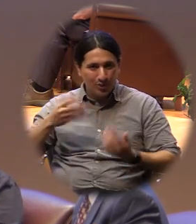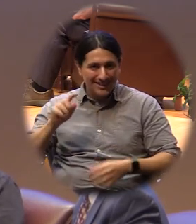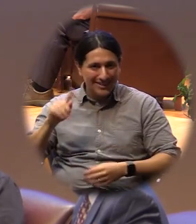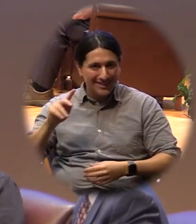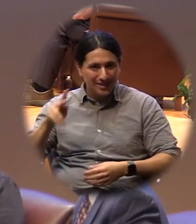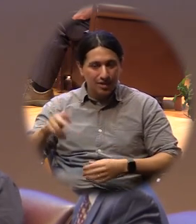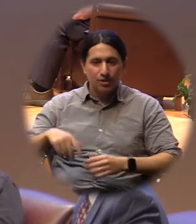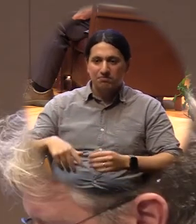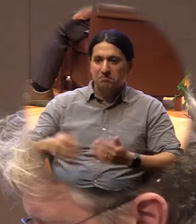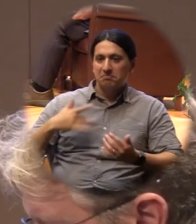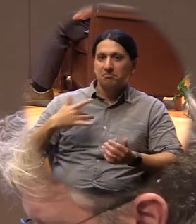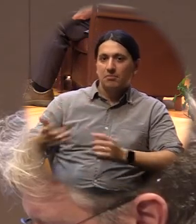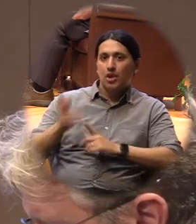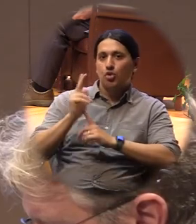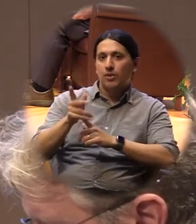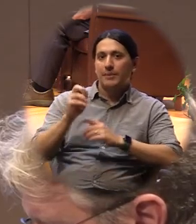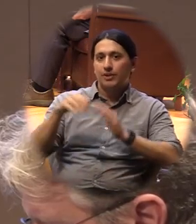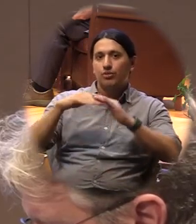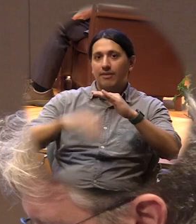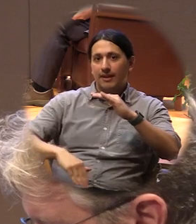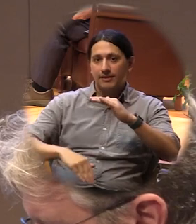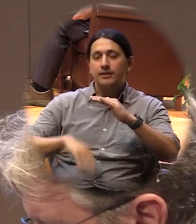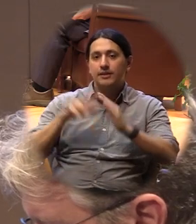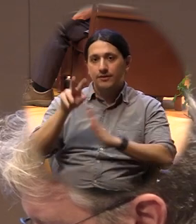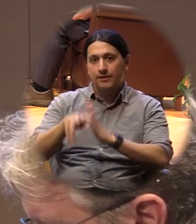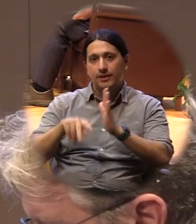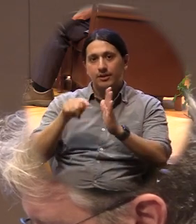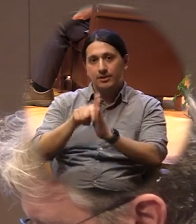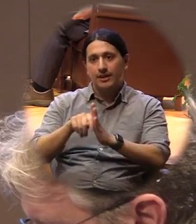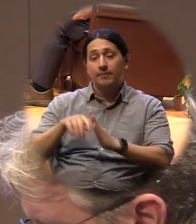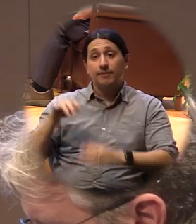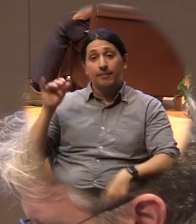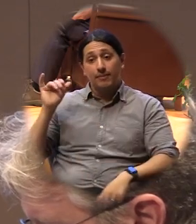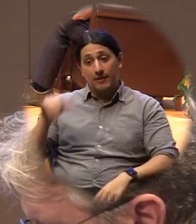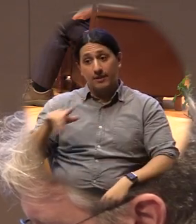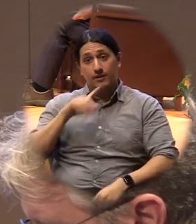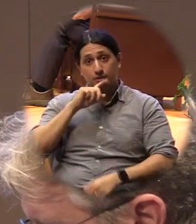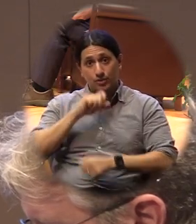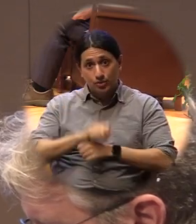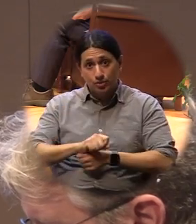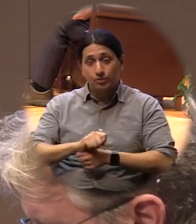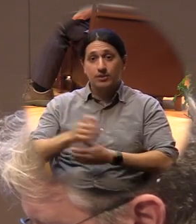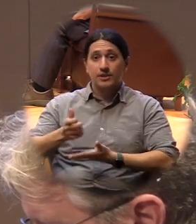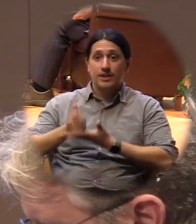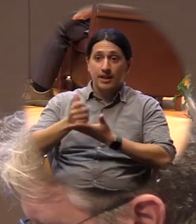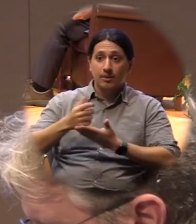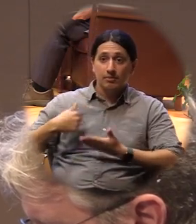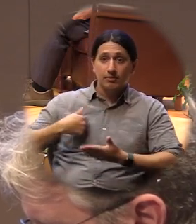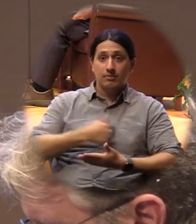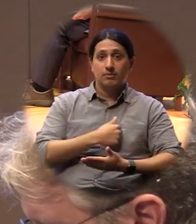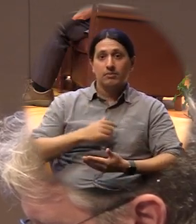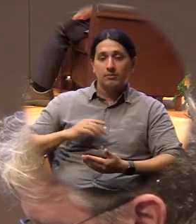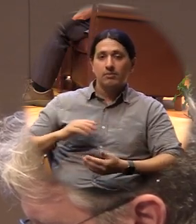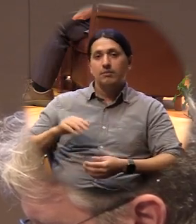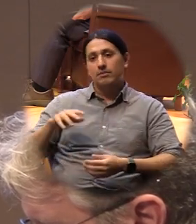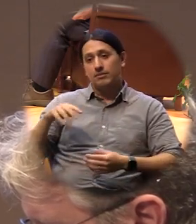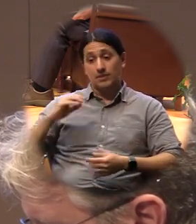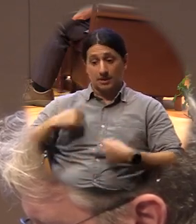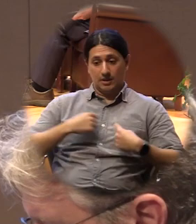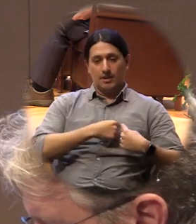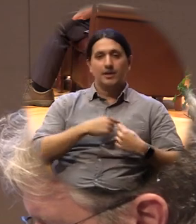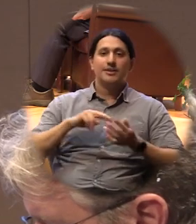3 minute or less videos. It is expanding our access, and by our, I mean LGBTQ plus